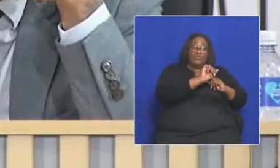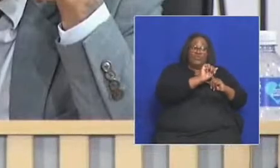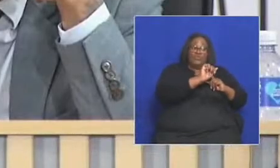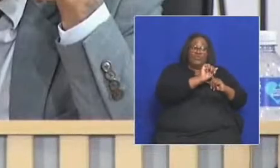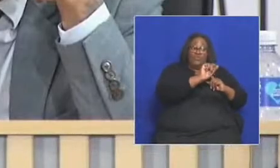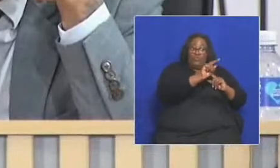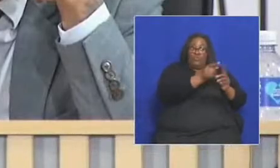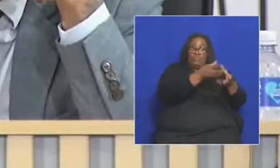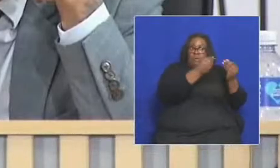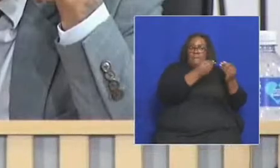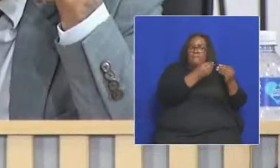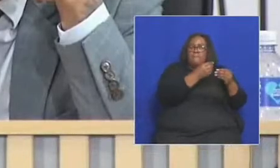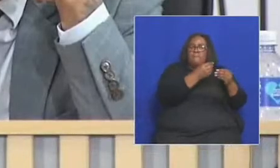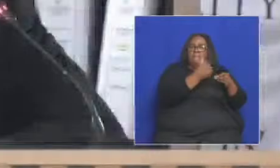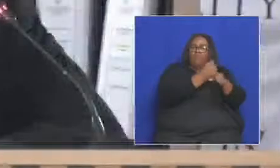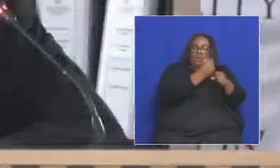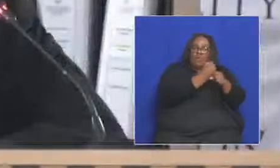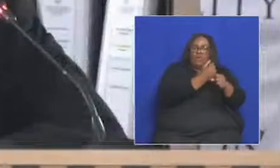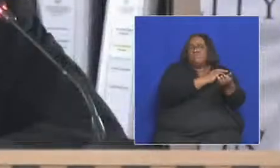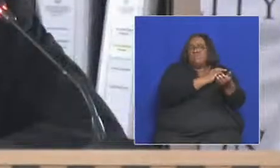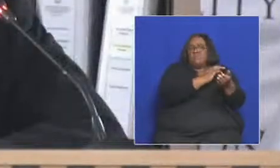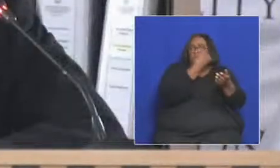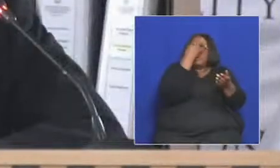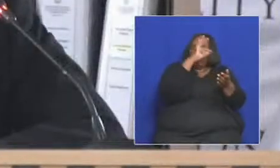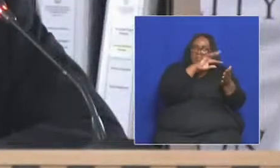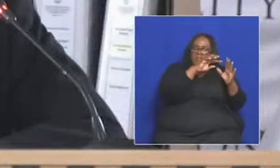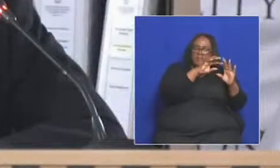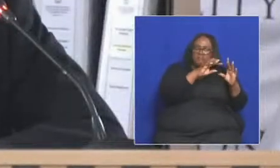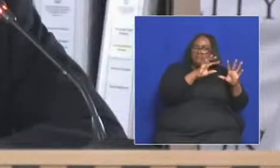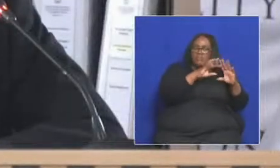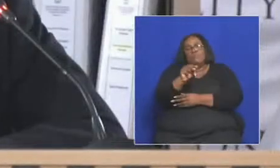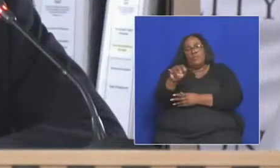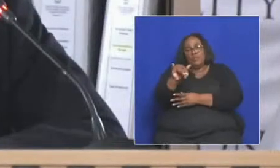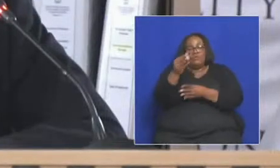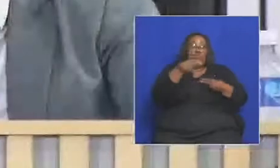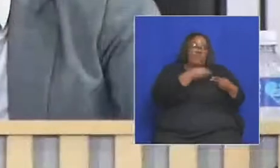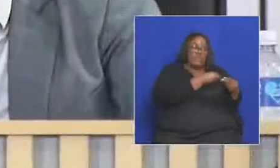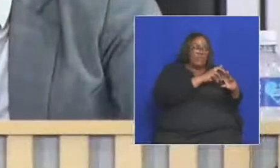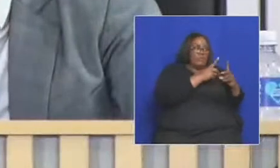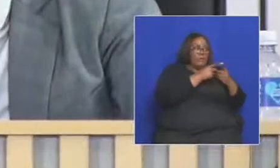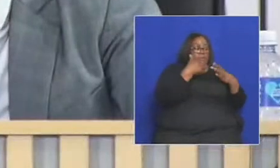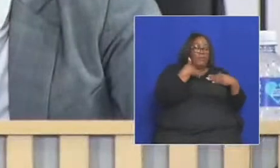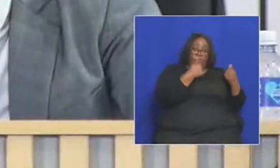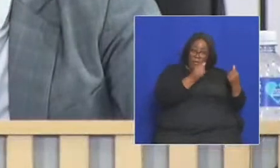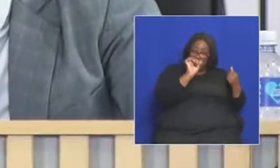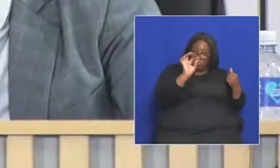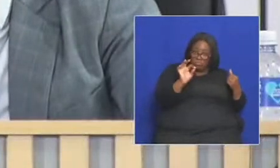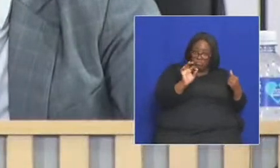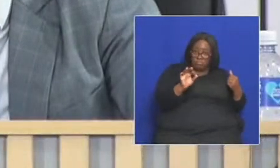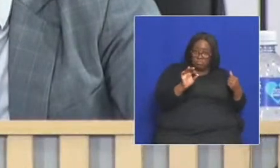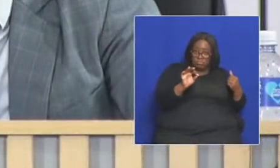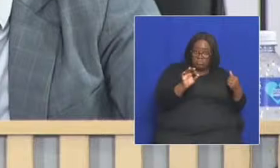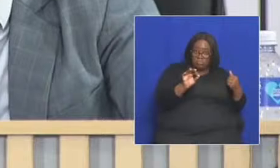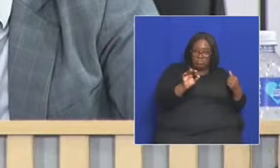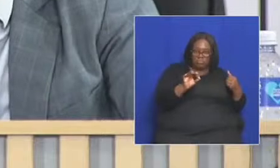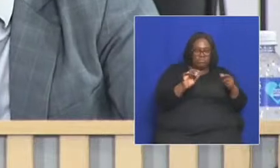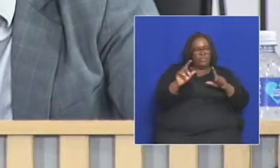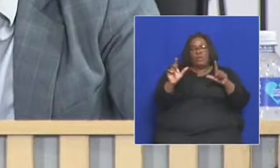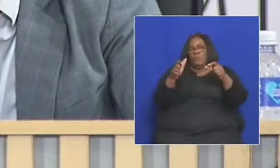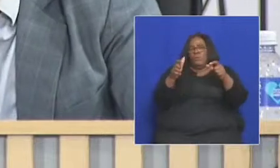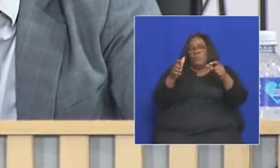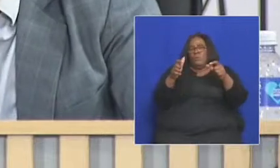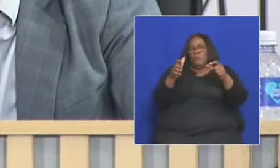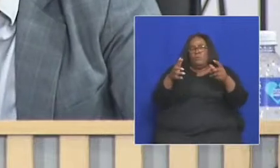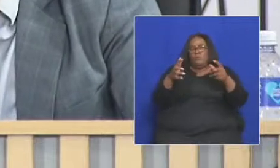stock from that supplier for 2 million, you provide to the Department of... Commissioner, first of all,